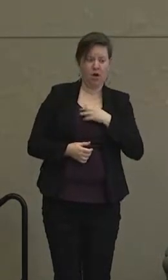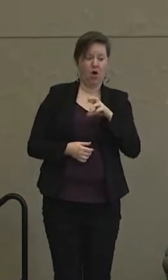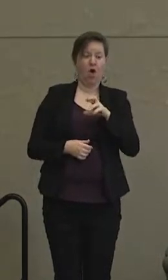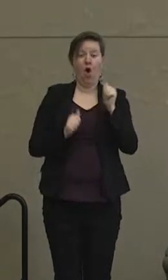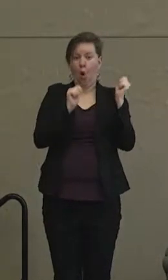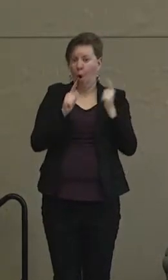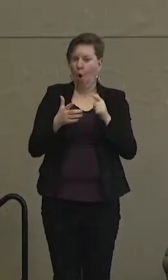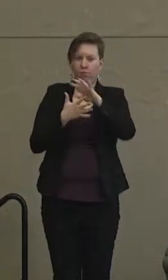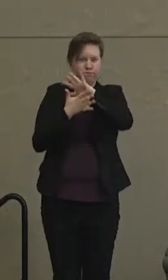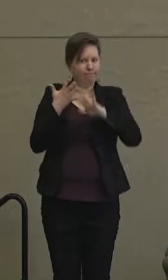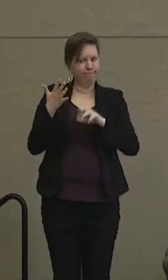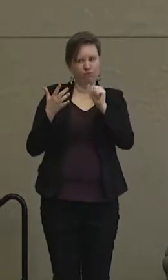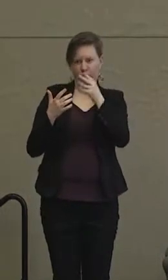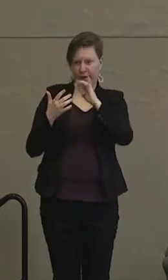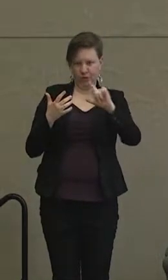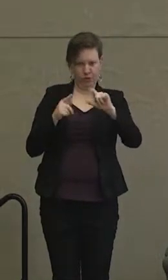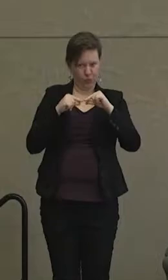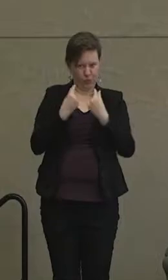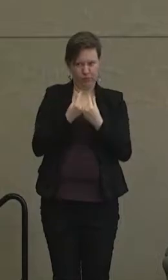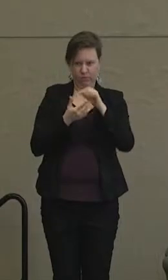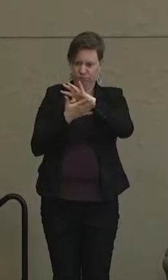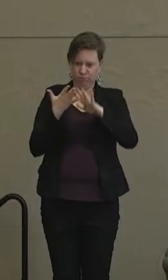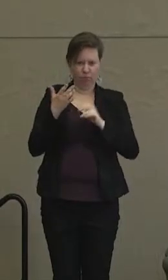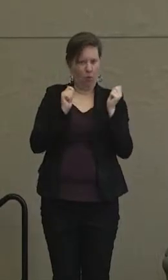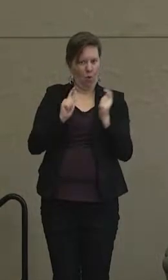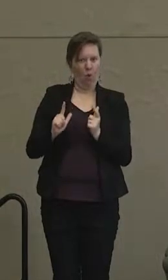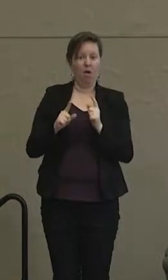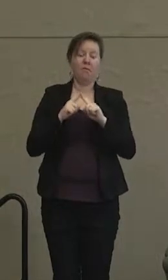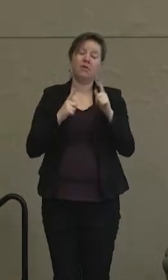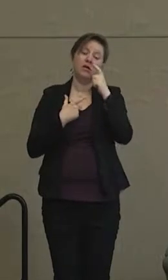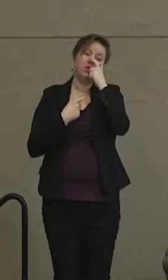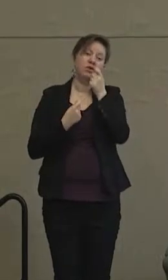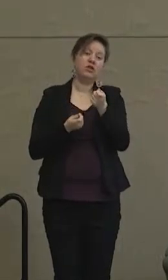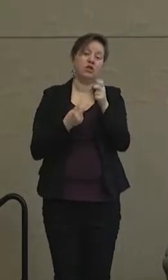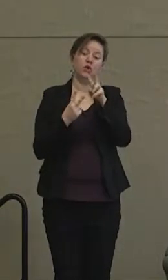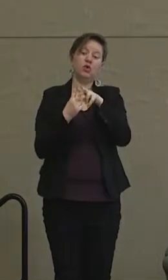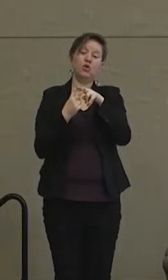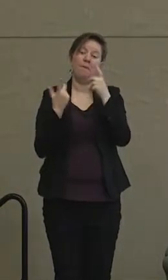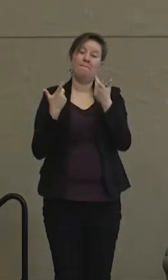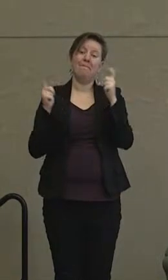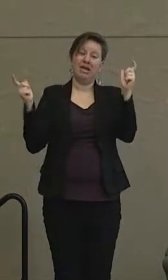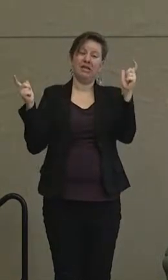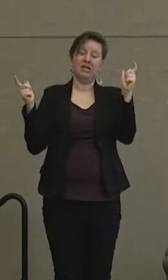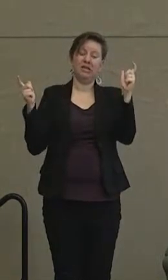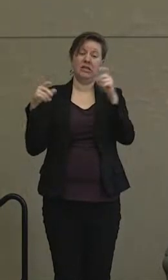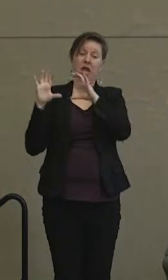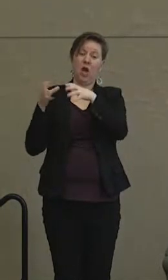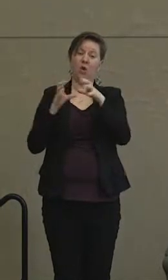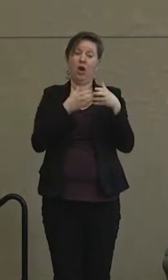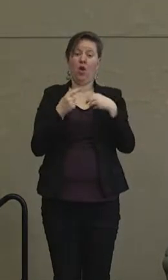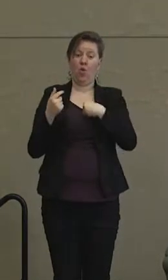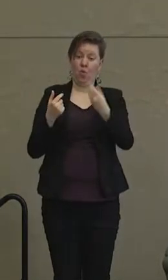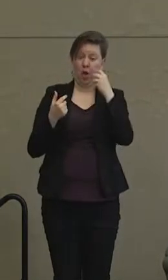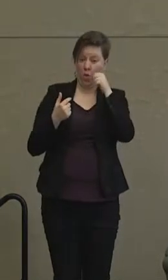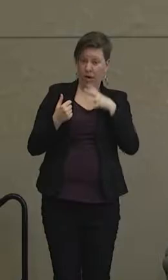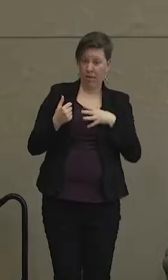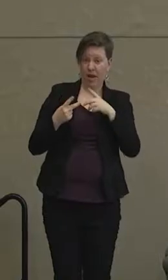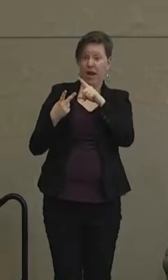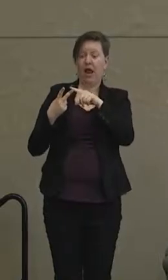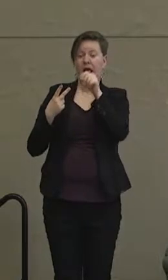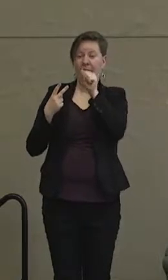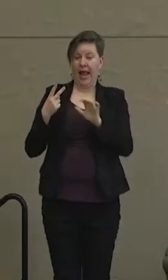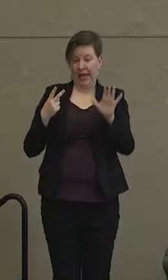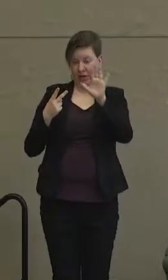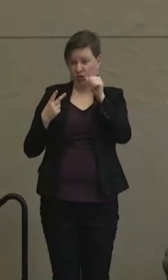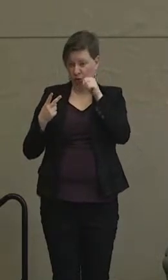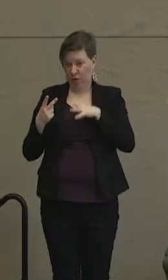groups, racial categories are involved, but interestingly, the two largest categories are white women and